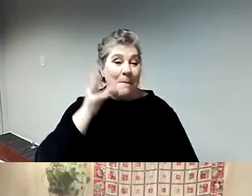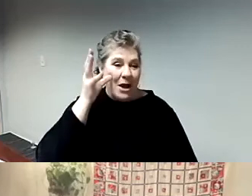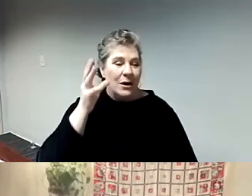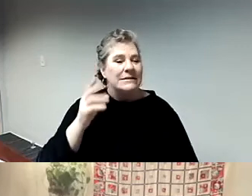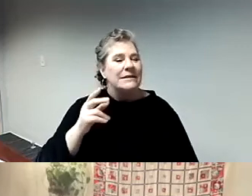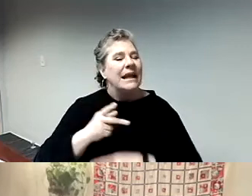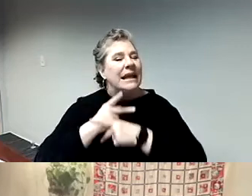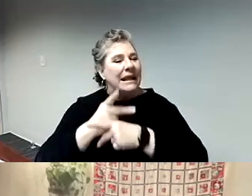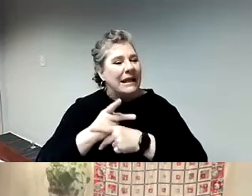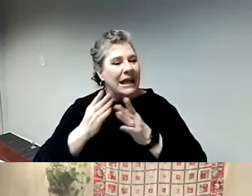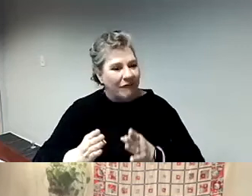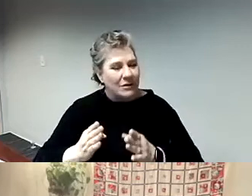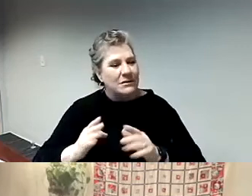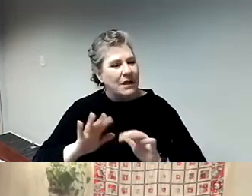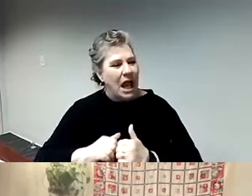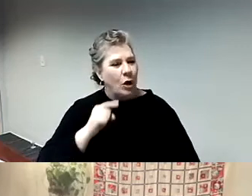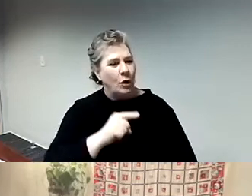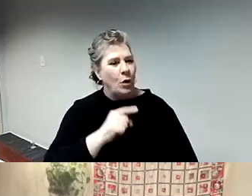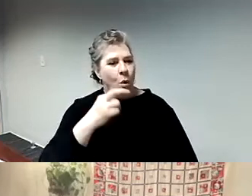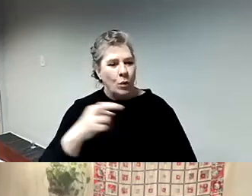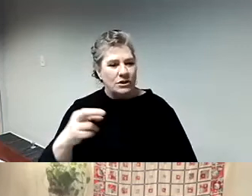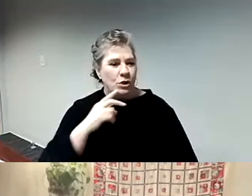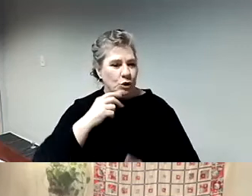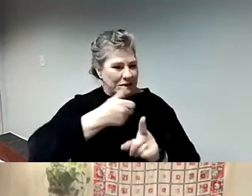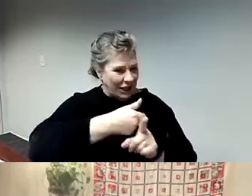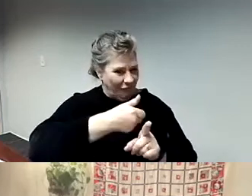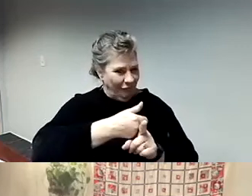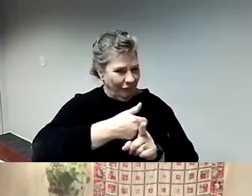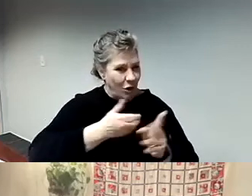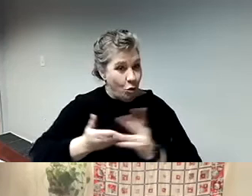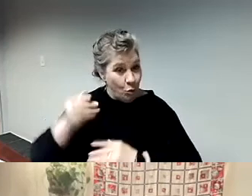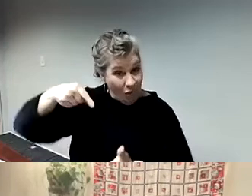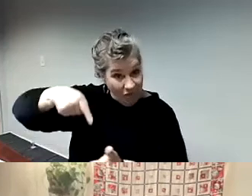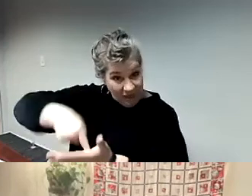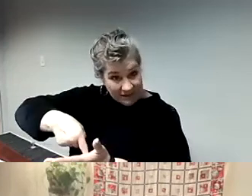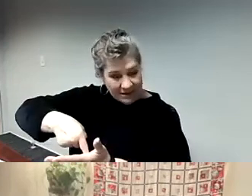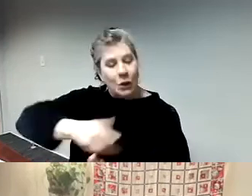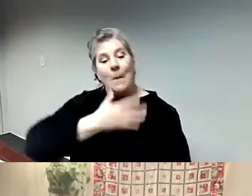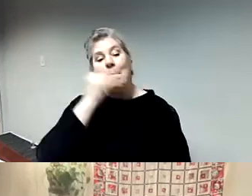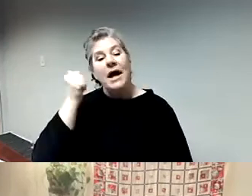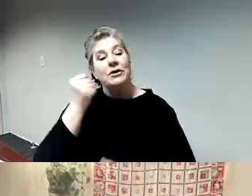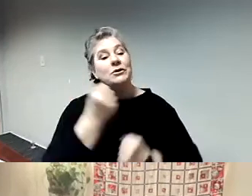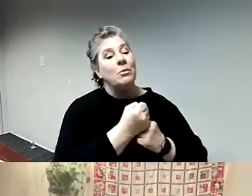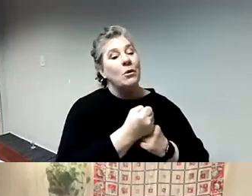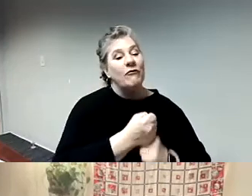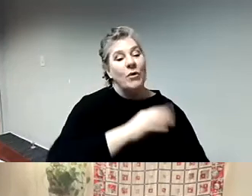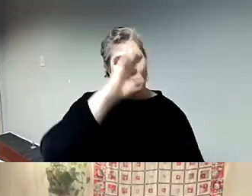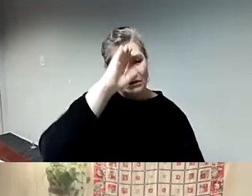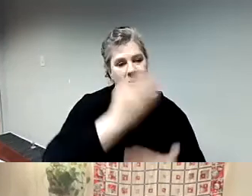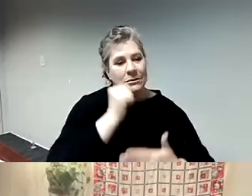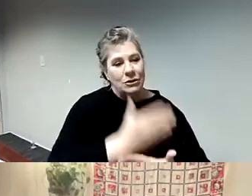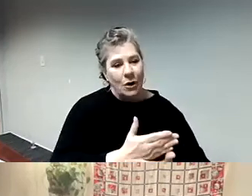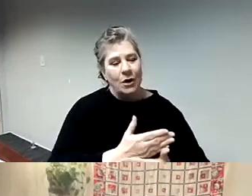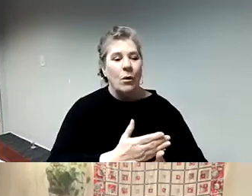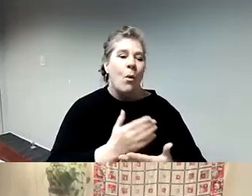about is how are you resourcing yourself through this so that you can be a better resource for your child or your loved one who you're